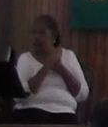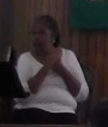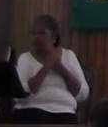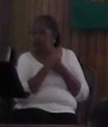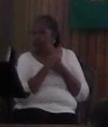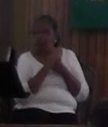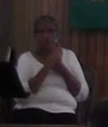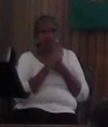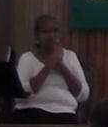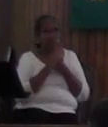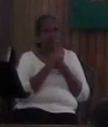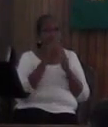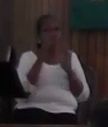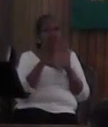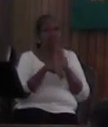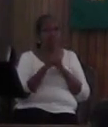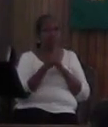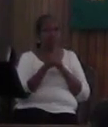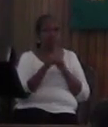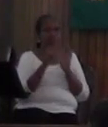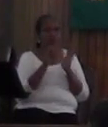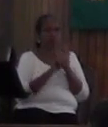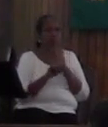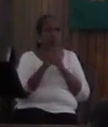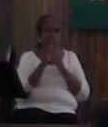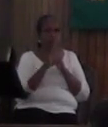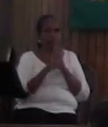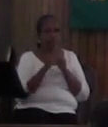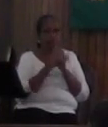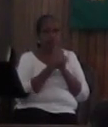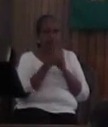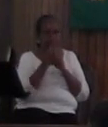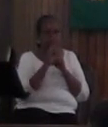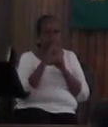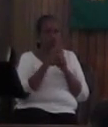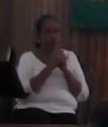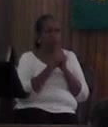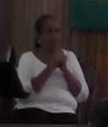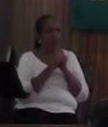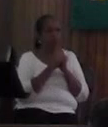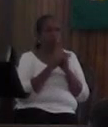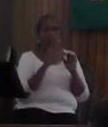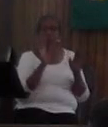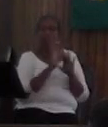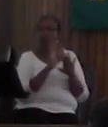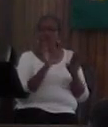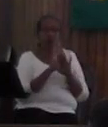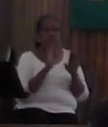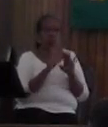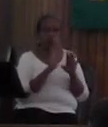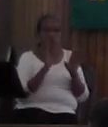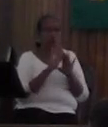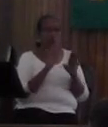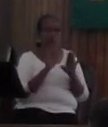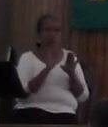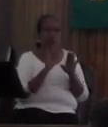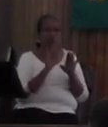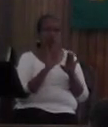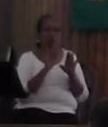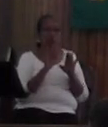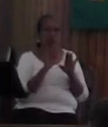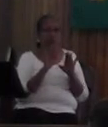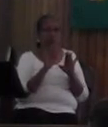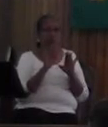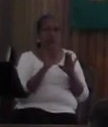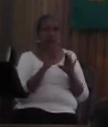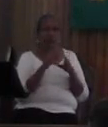This is Hebrews chapter 10, and we begin at verse 35. Do not therefore abandon that confidence